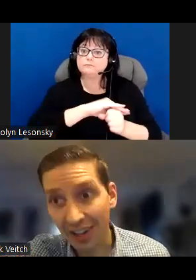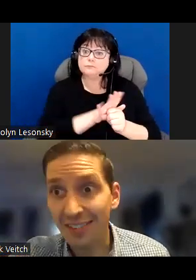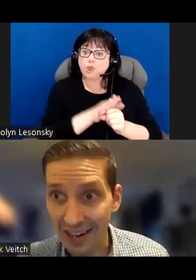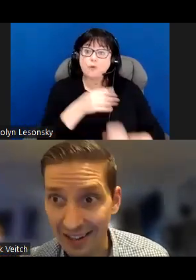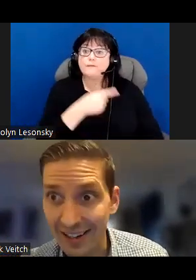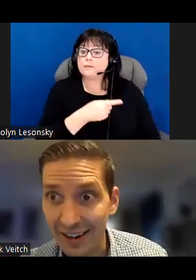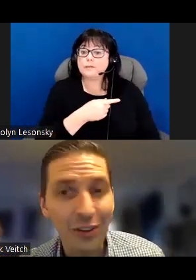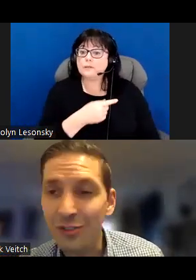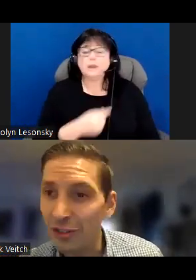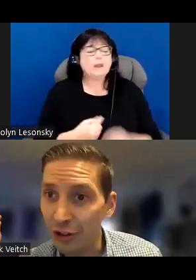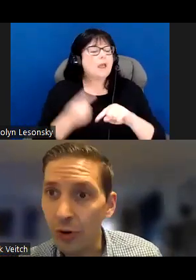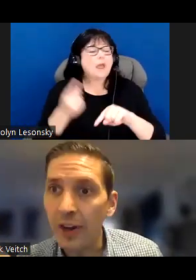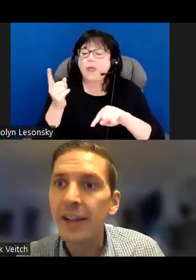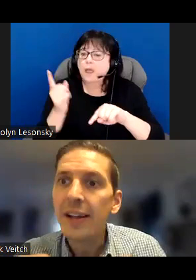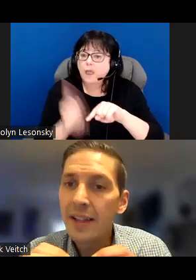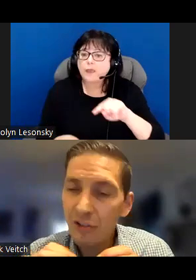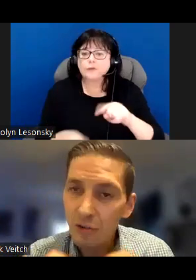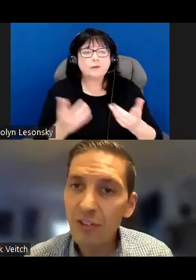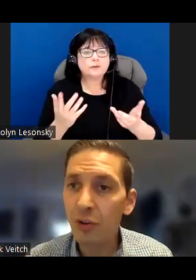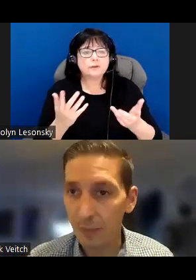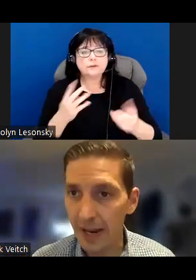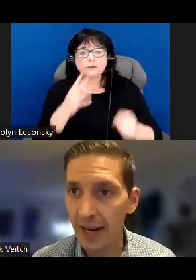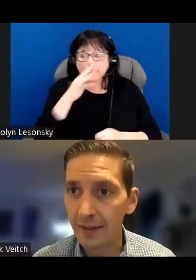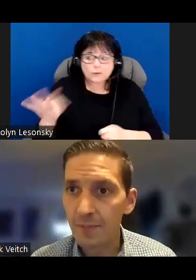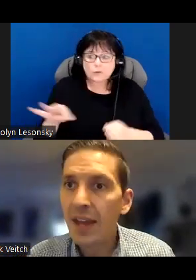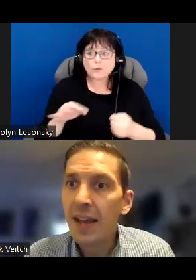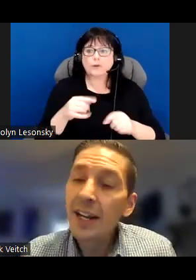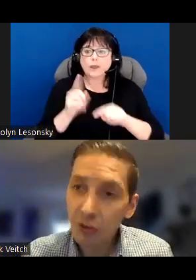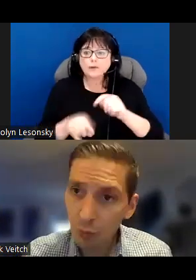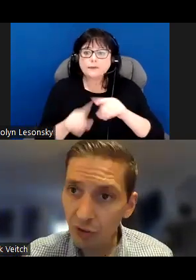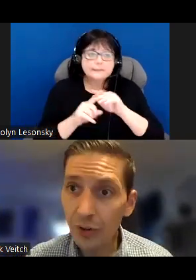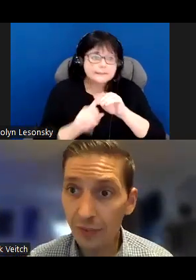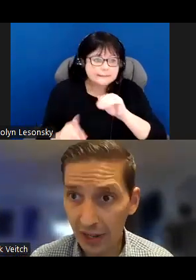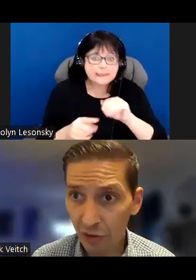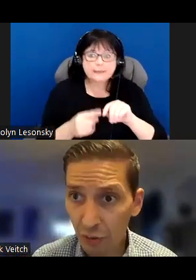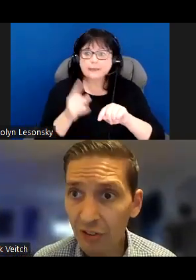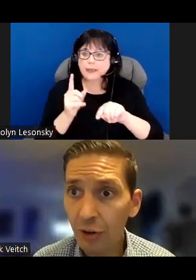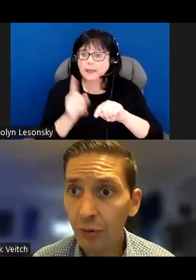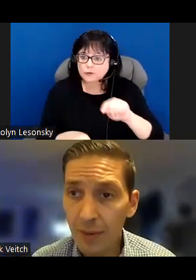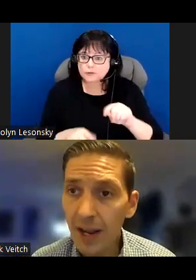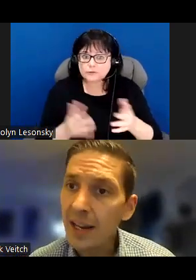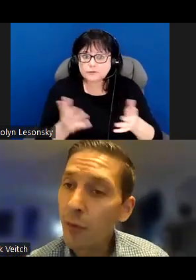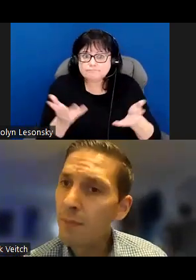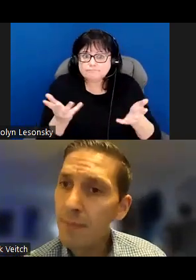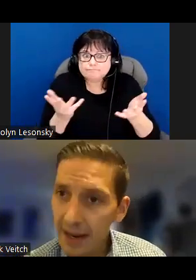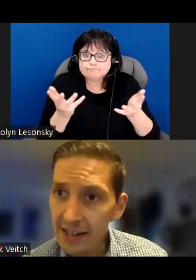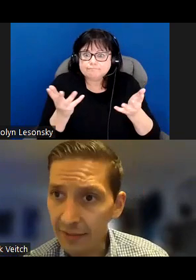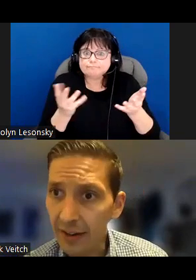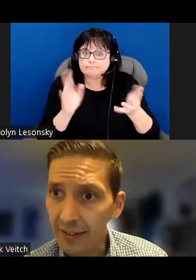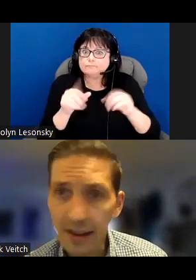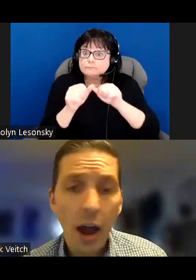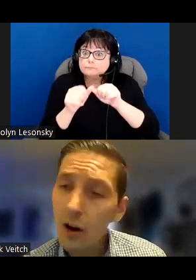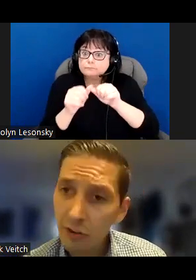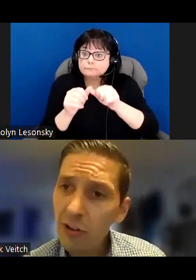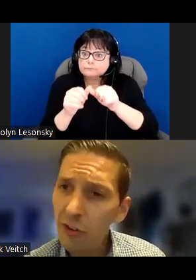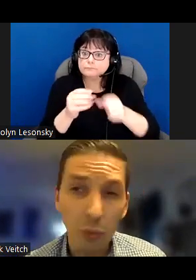it. I couldn't just kick its headlight out. I couldn't just ignore it. That stressor remained. And as a result of that stressor remaining, for many